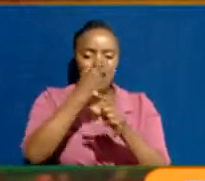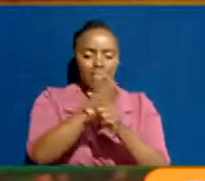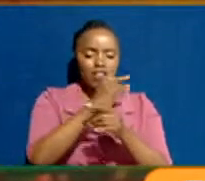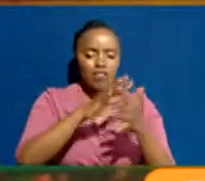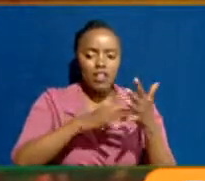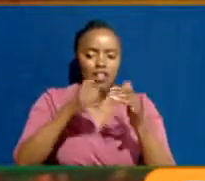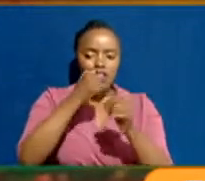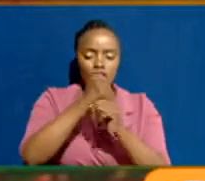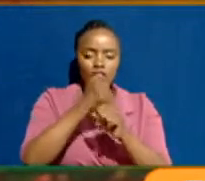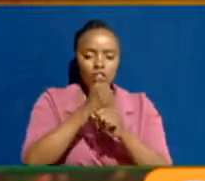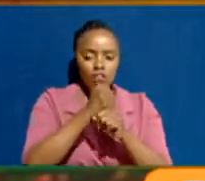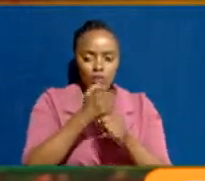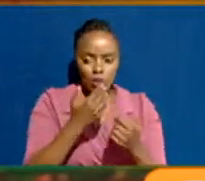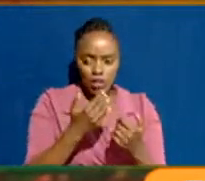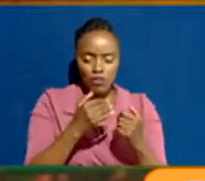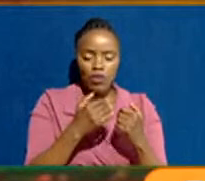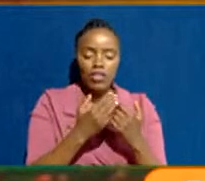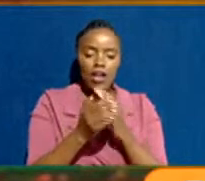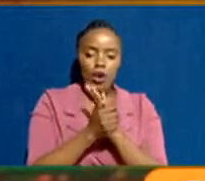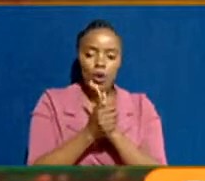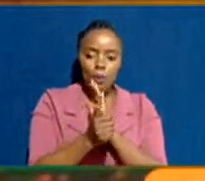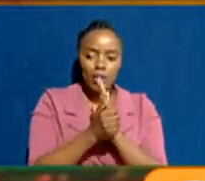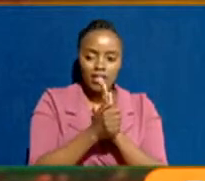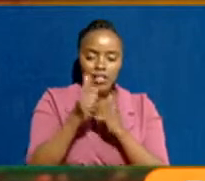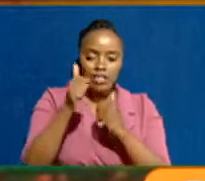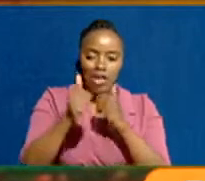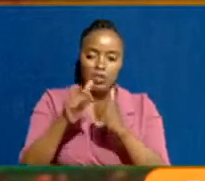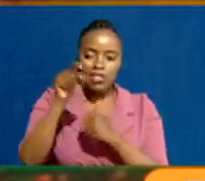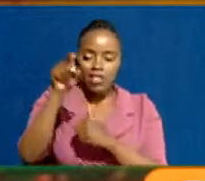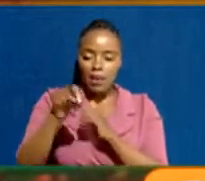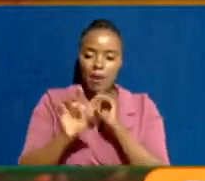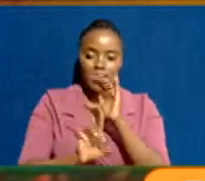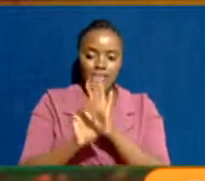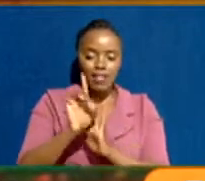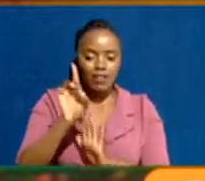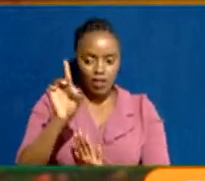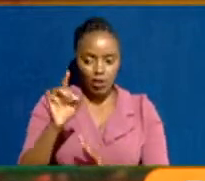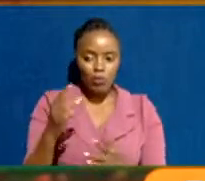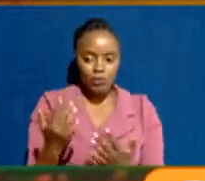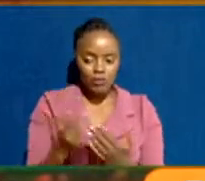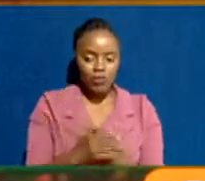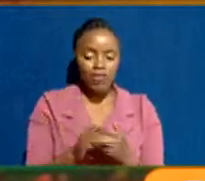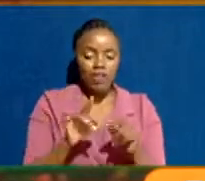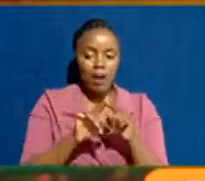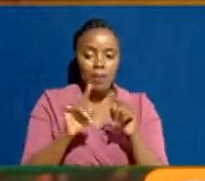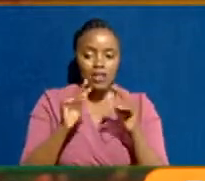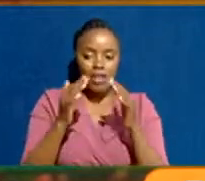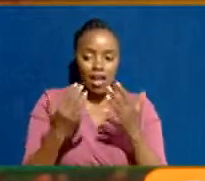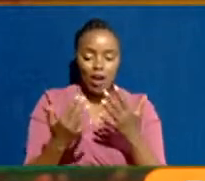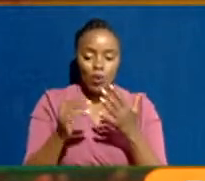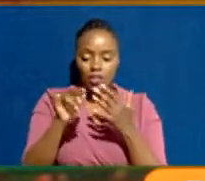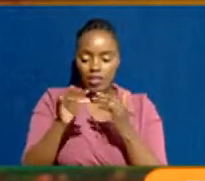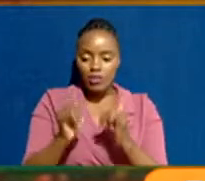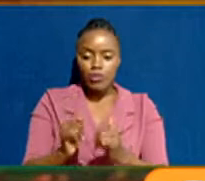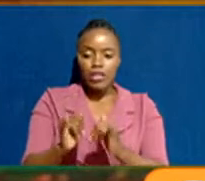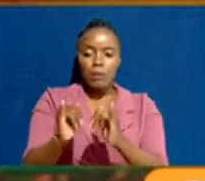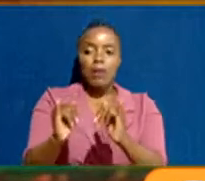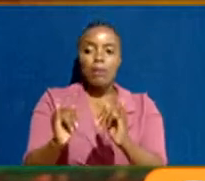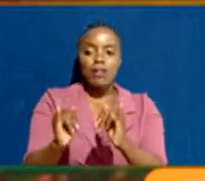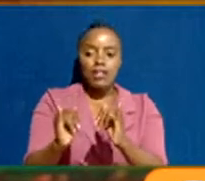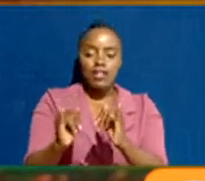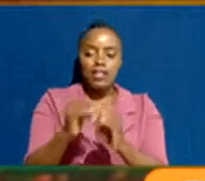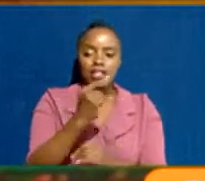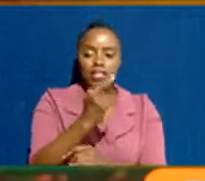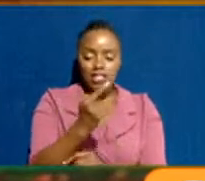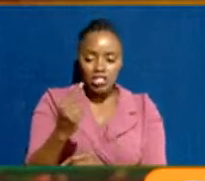framework for 8 competencies that they must develop. But the way it was implemented,